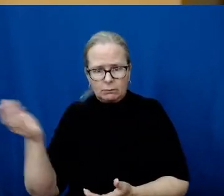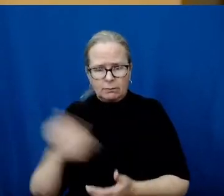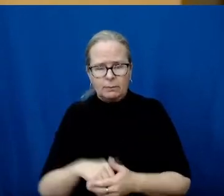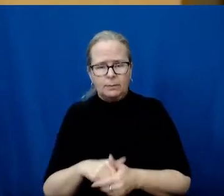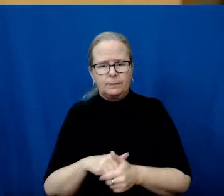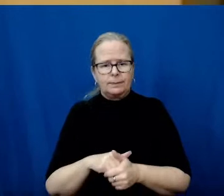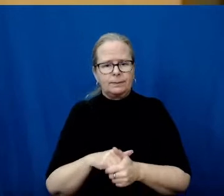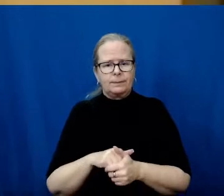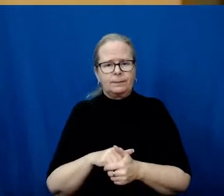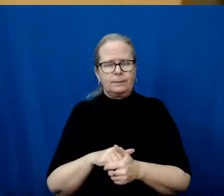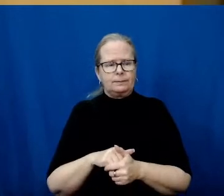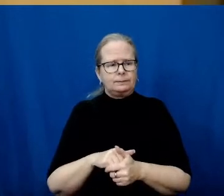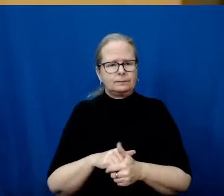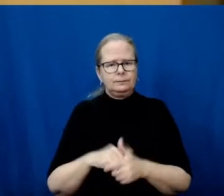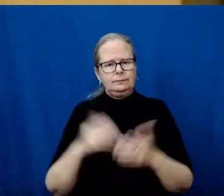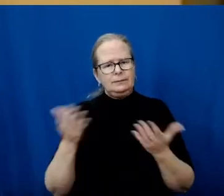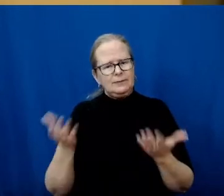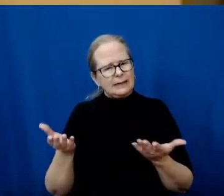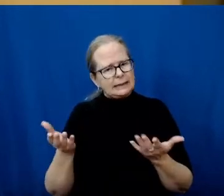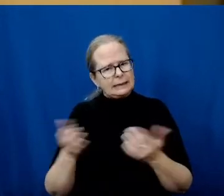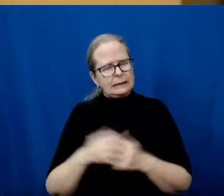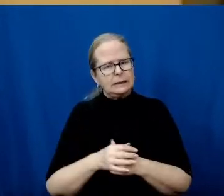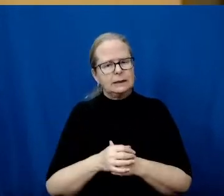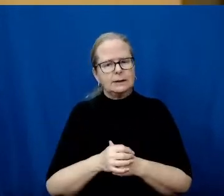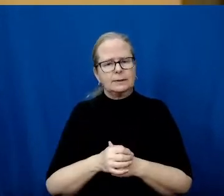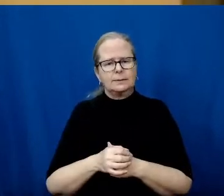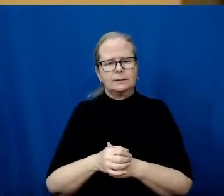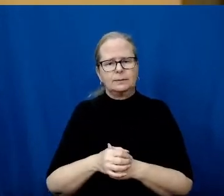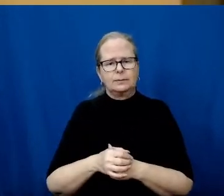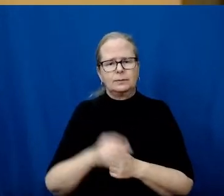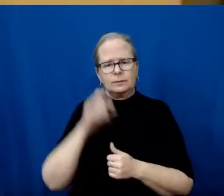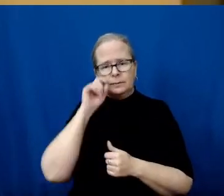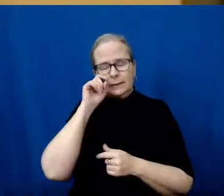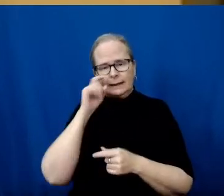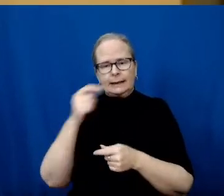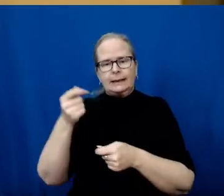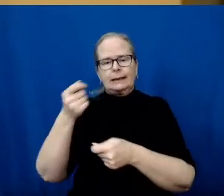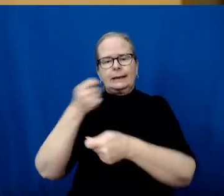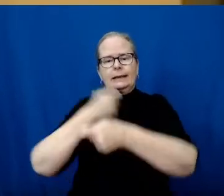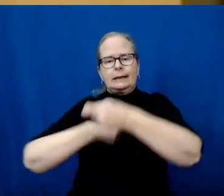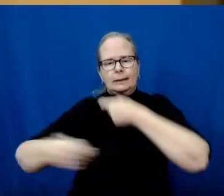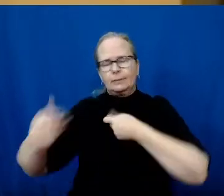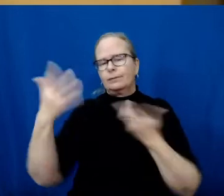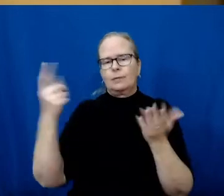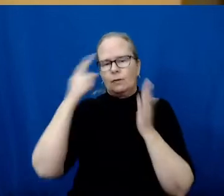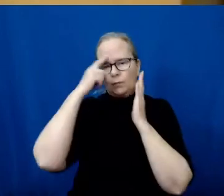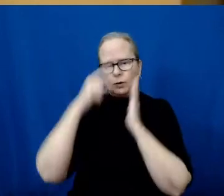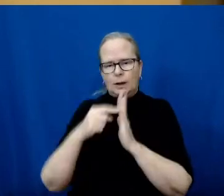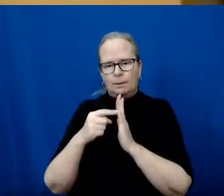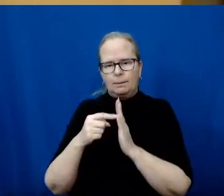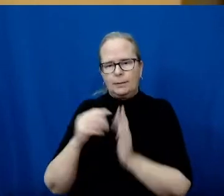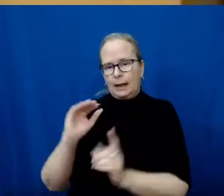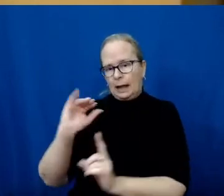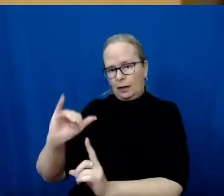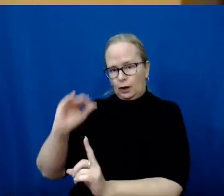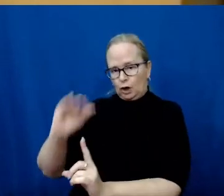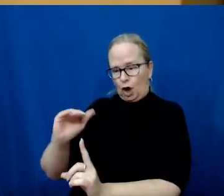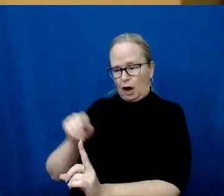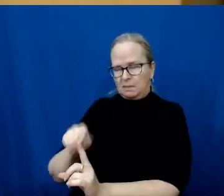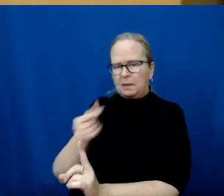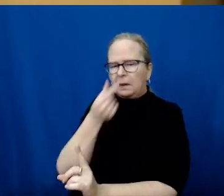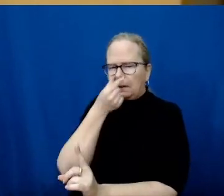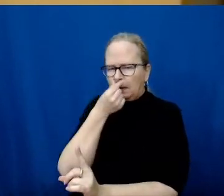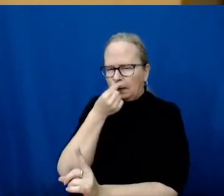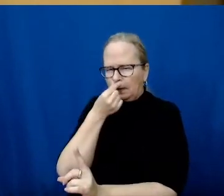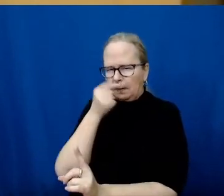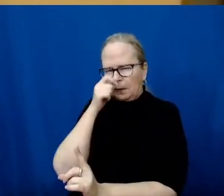Ralph now has sniffles. Is this COVID? And then testing serially for this symptomatic illness. So as far